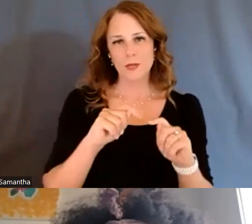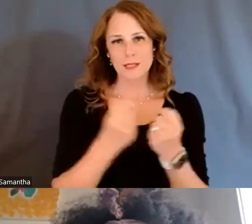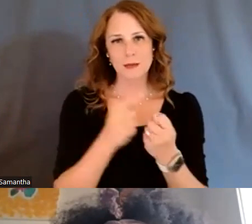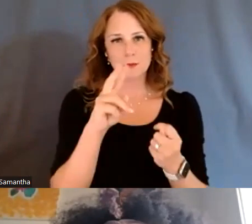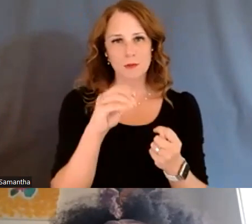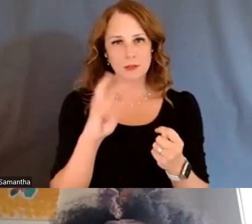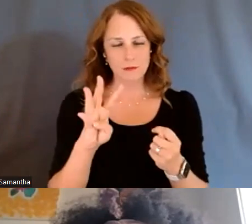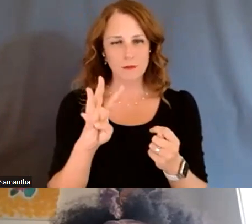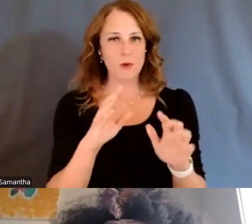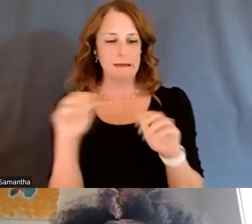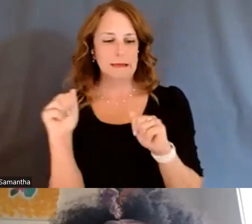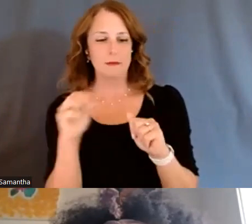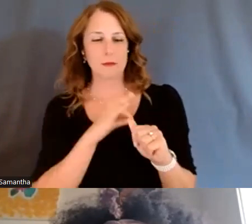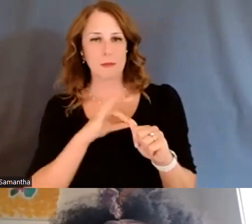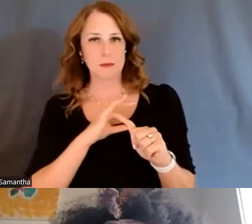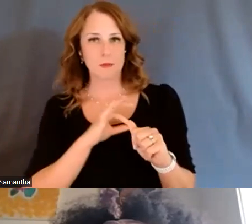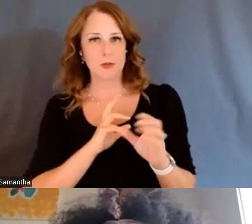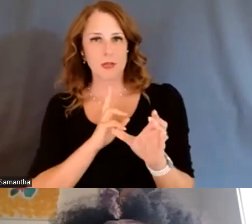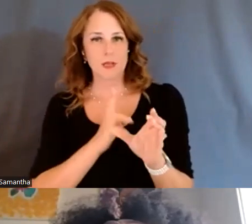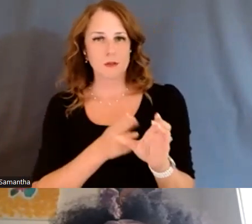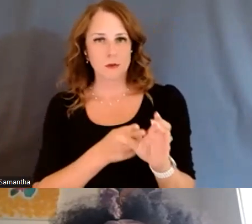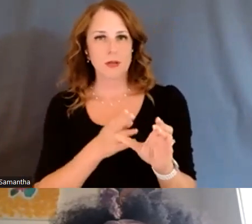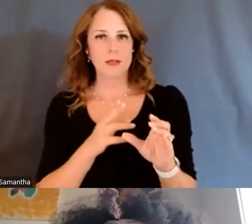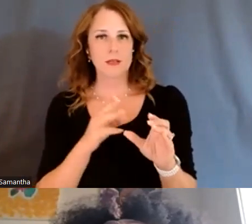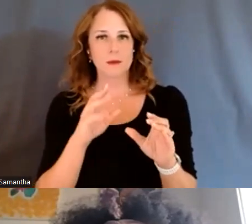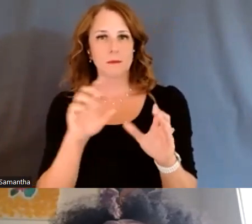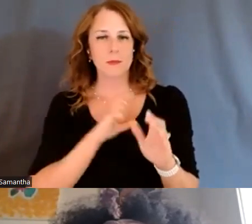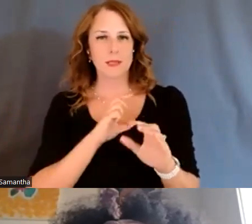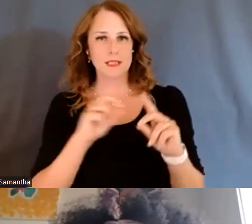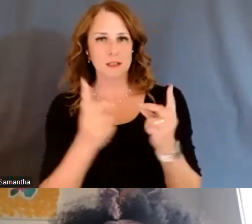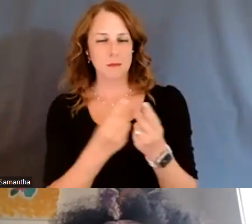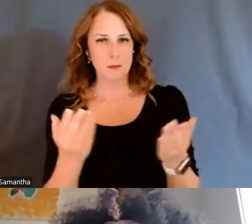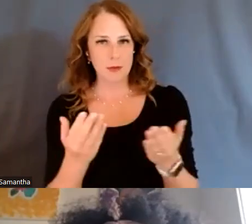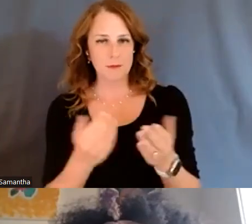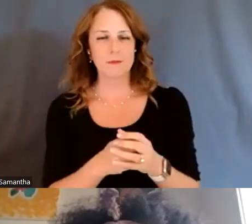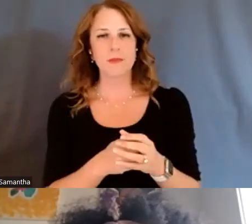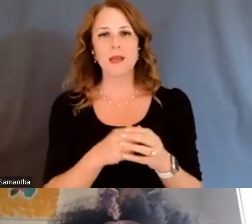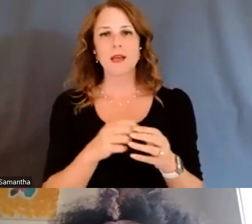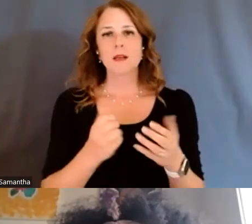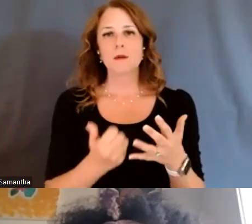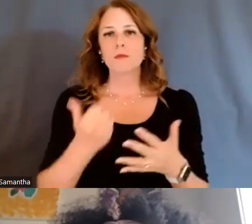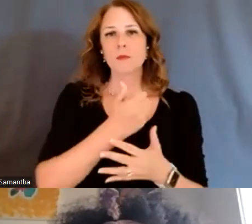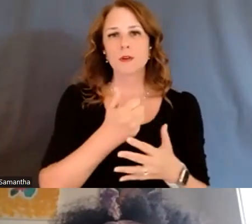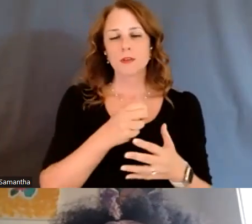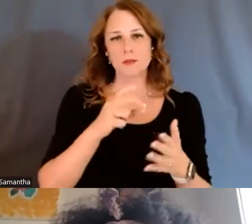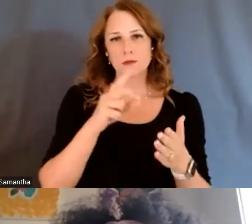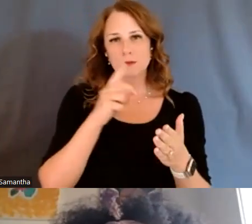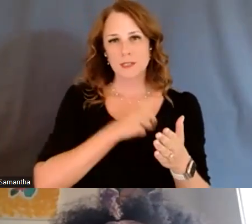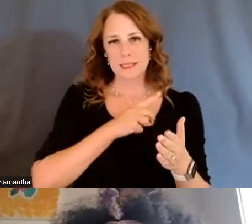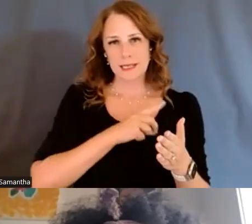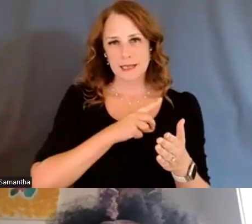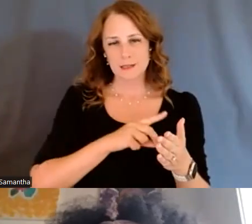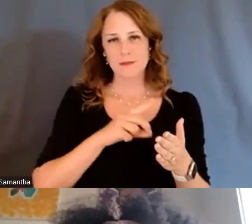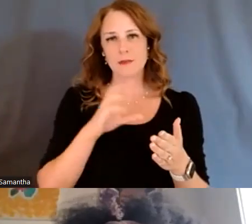the Pittsburgh Police Department and joined the Montgomery County Police Department. And he was promoted to Detective Corporal in 2013 and joined the